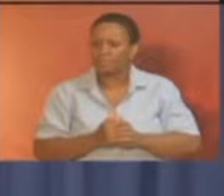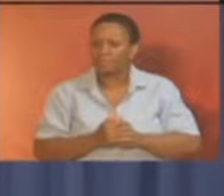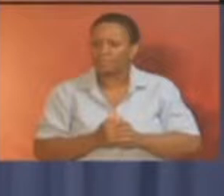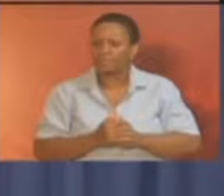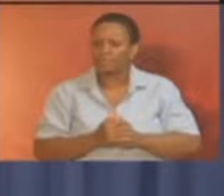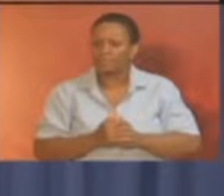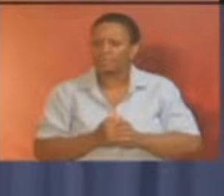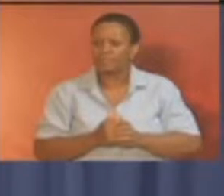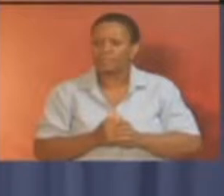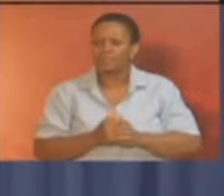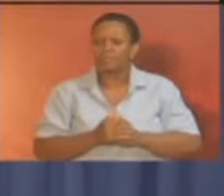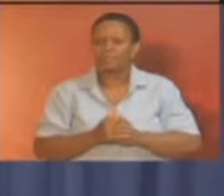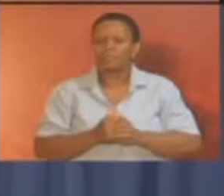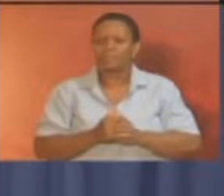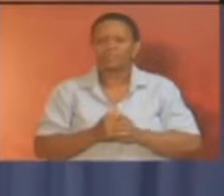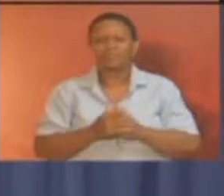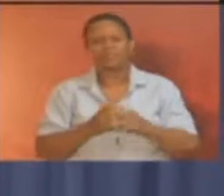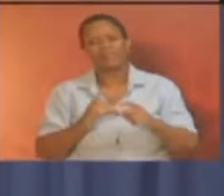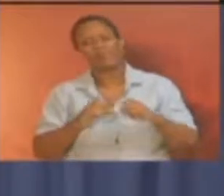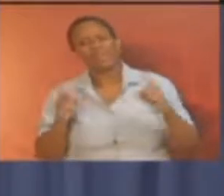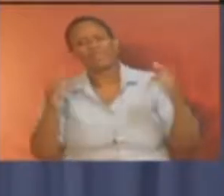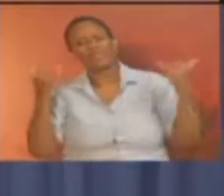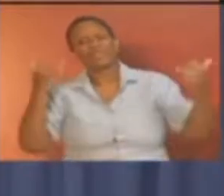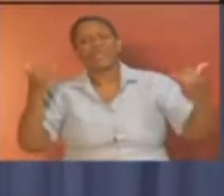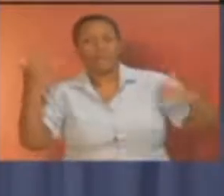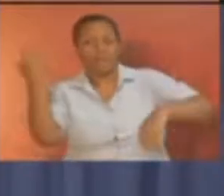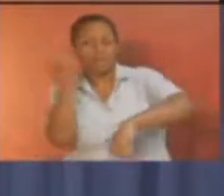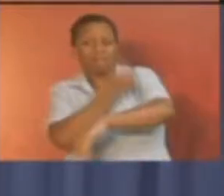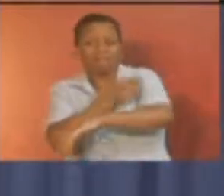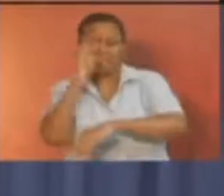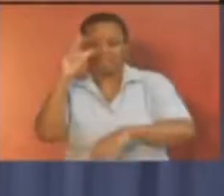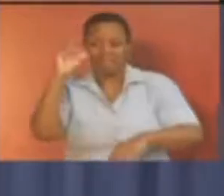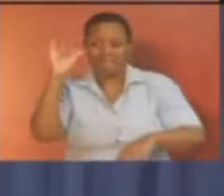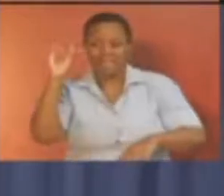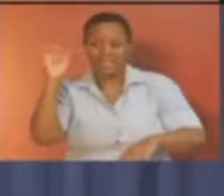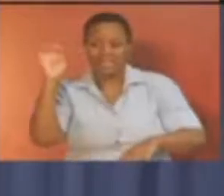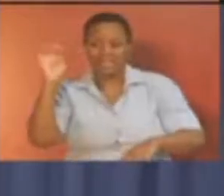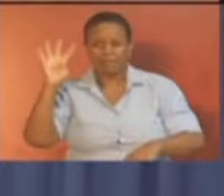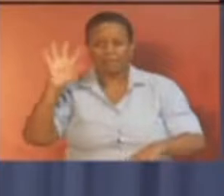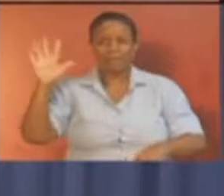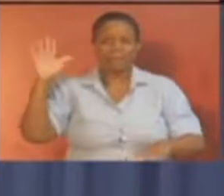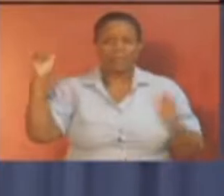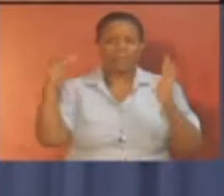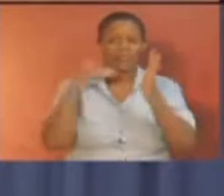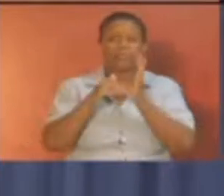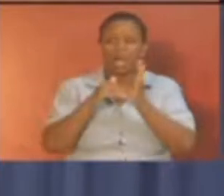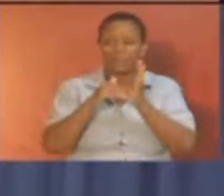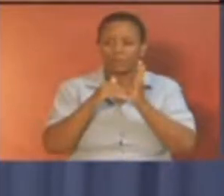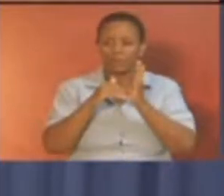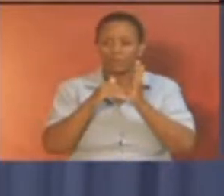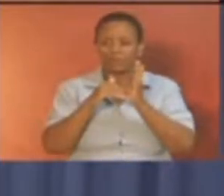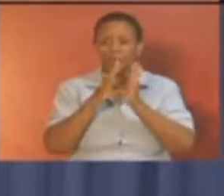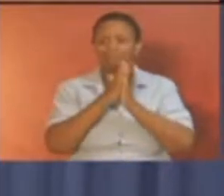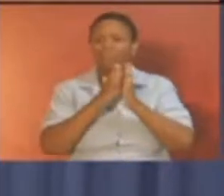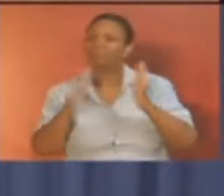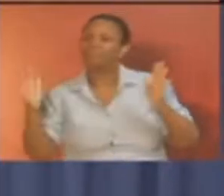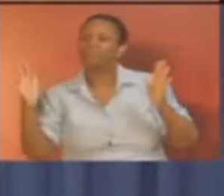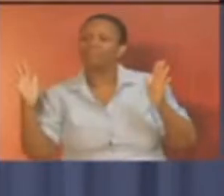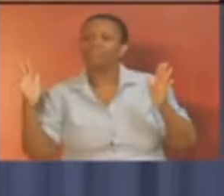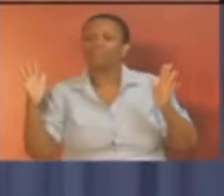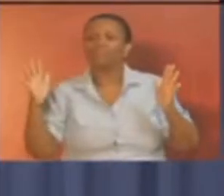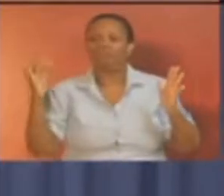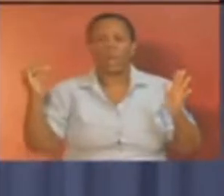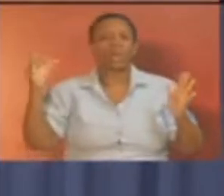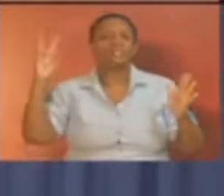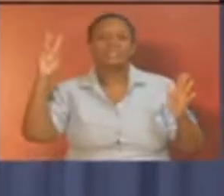That went up to 45,000, then it went up to 60,000. So we have actually vaccinated 3.5 times more